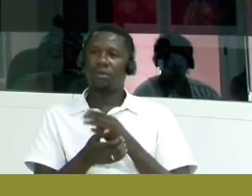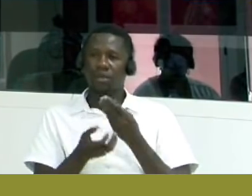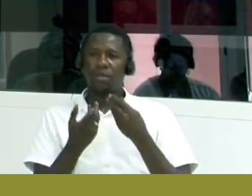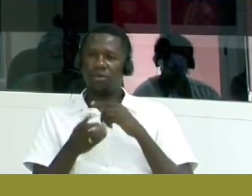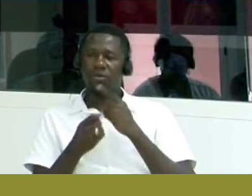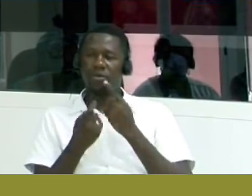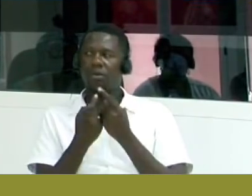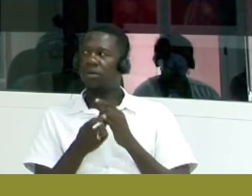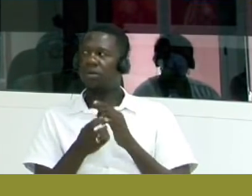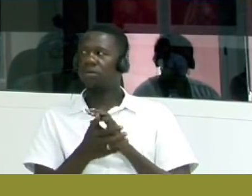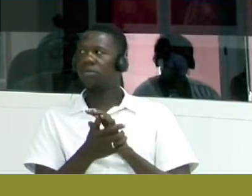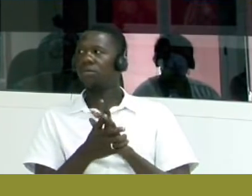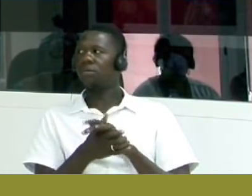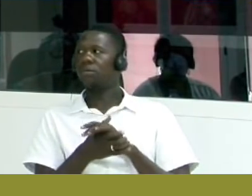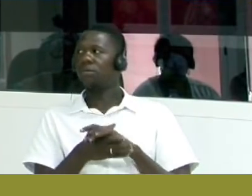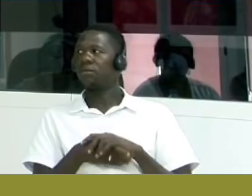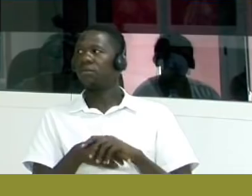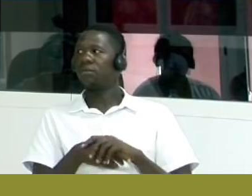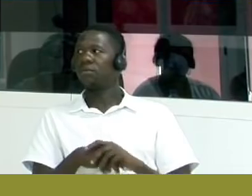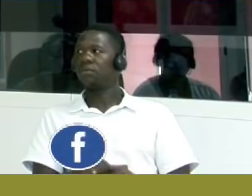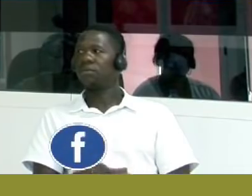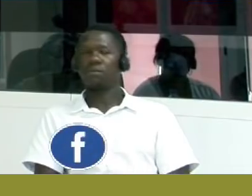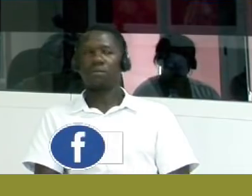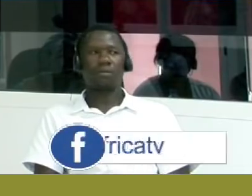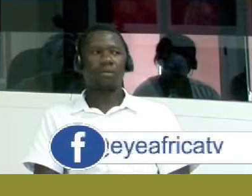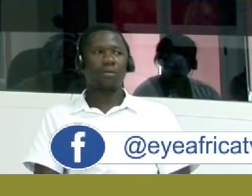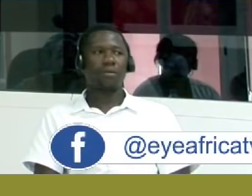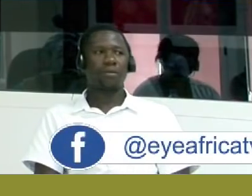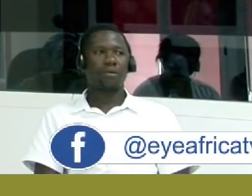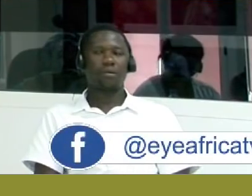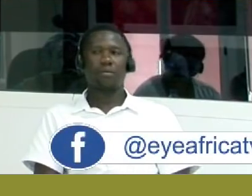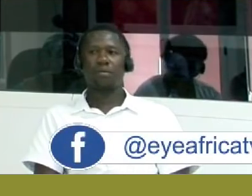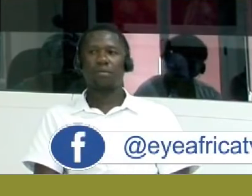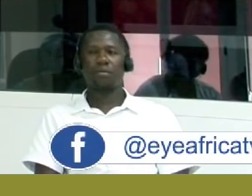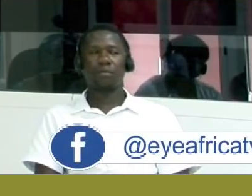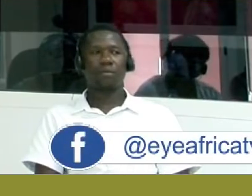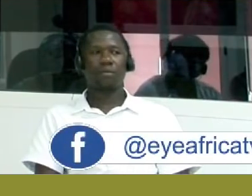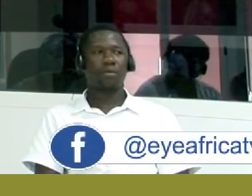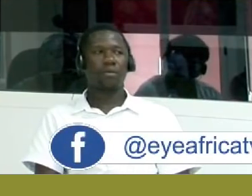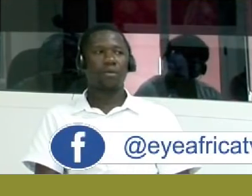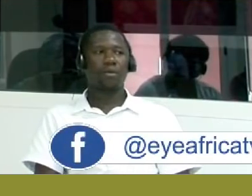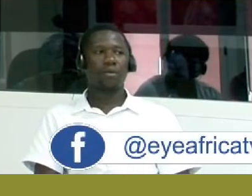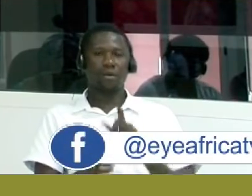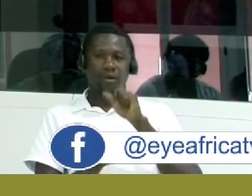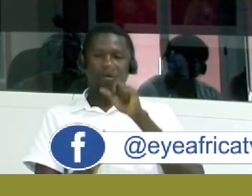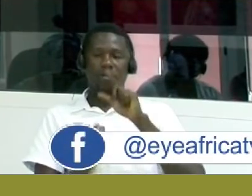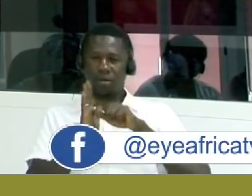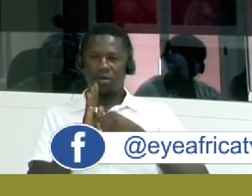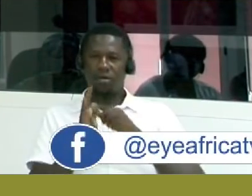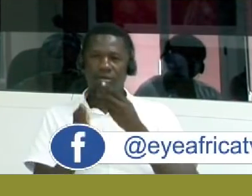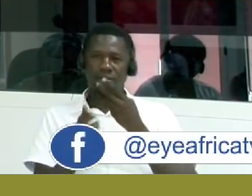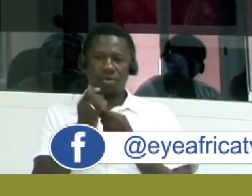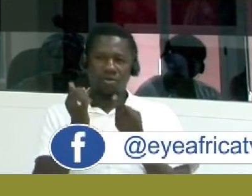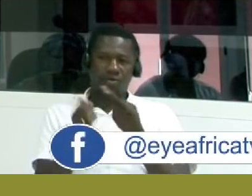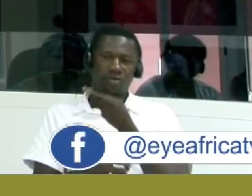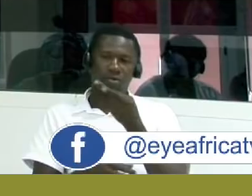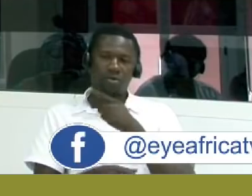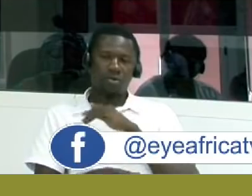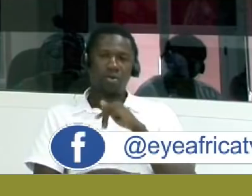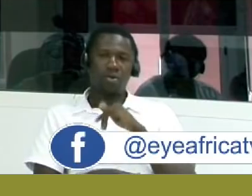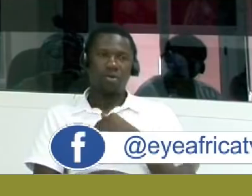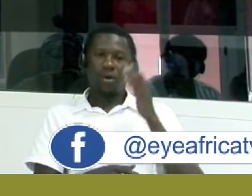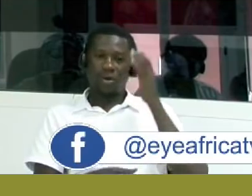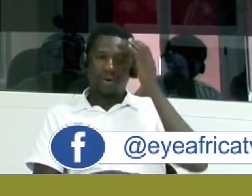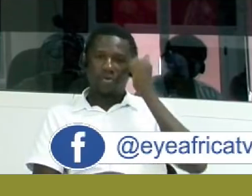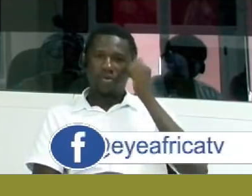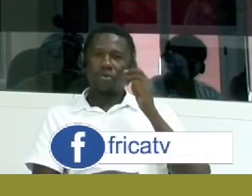Look. Now, what do you want to know from? Yes, sir. Okay. What I want give to me a second, yes. Both of you. I think, I hope, witness, you